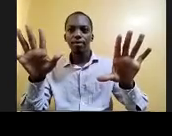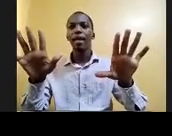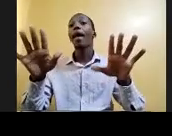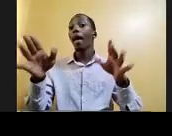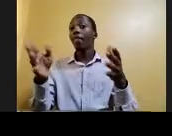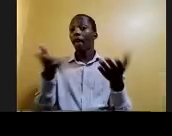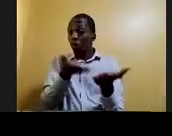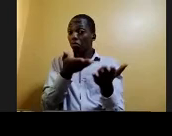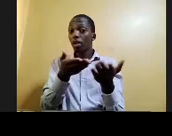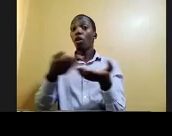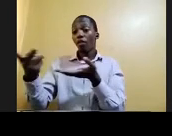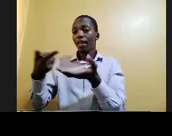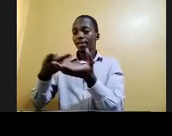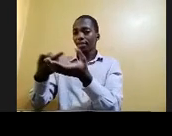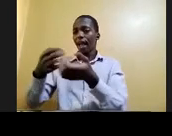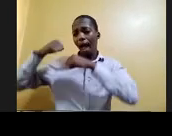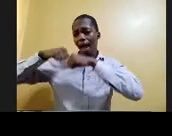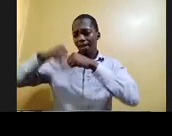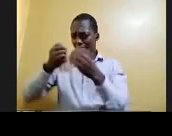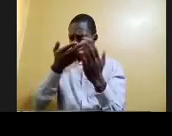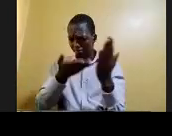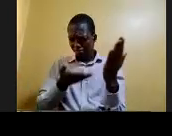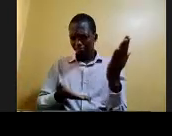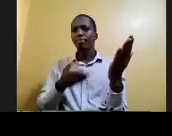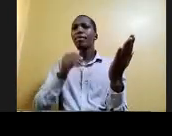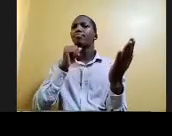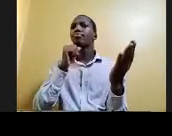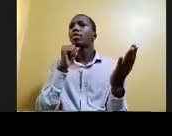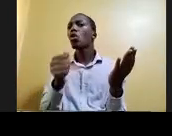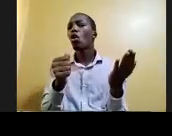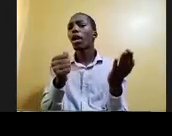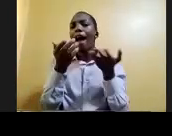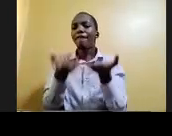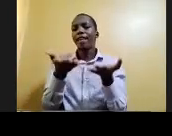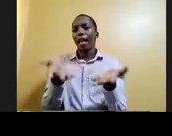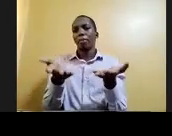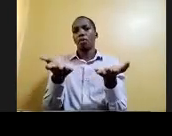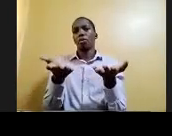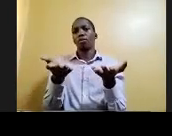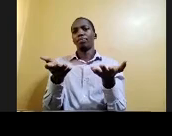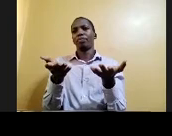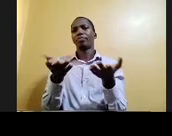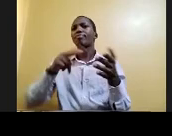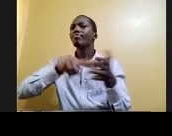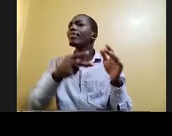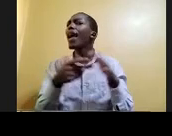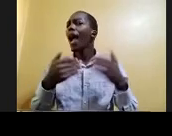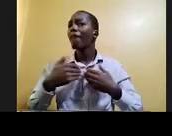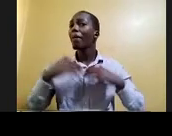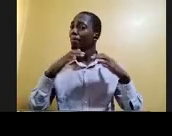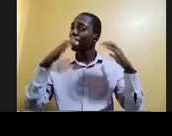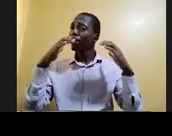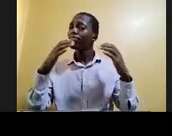trade agreements will not necessarily be that available either. So there's a real challenge here to ensure that you